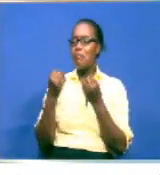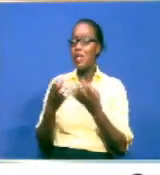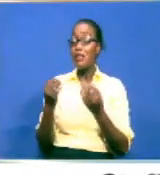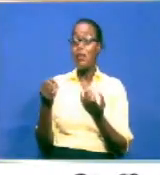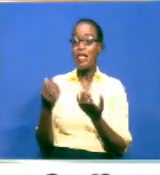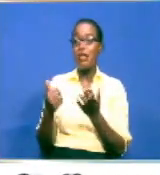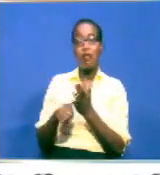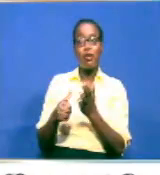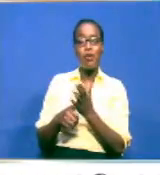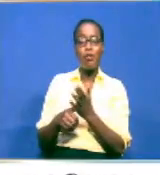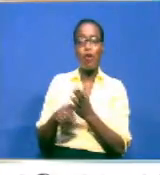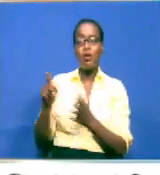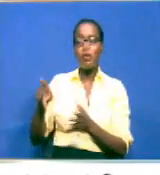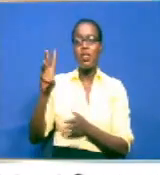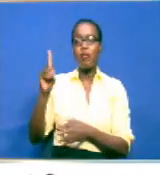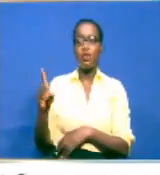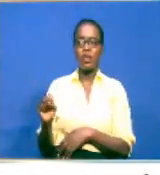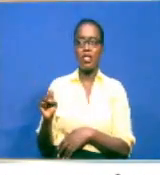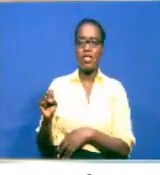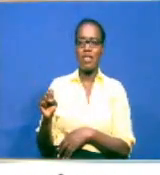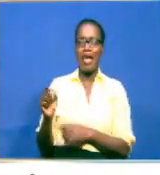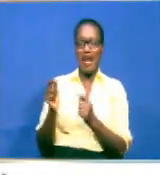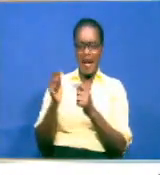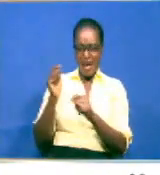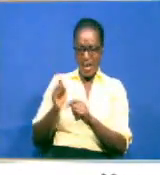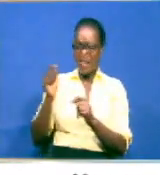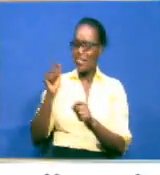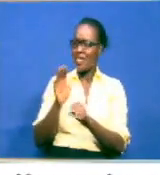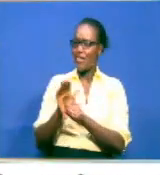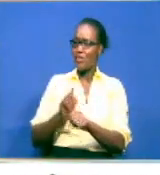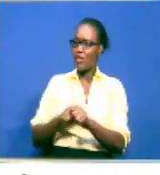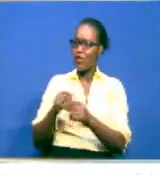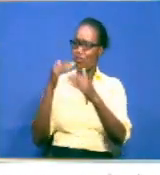people living with disabilities who have been hurt during the curfew. Have you